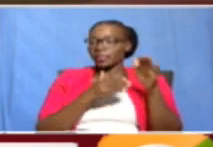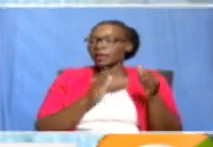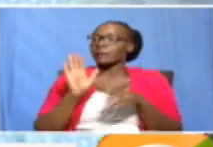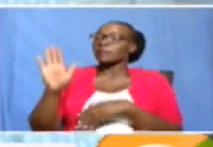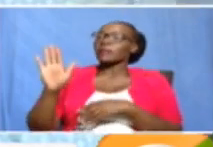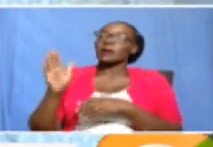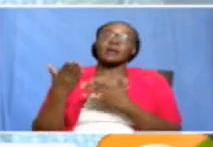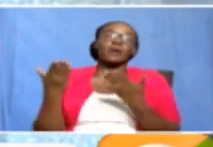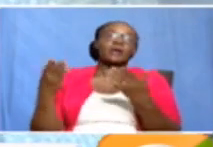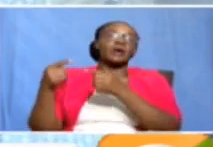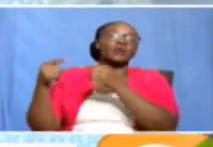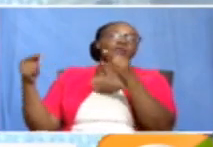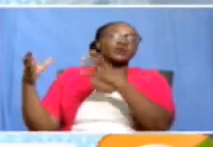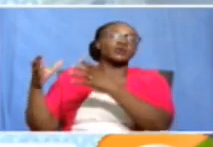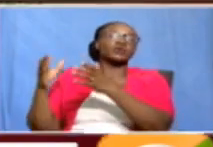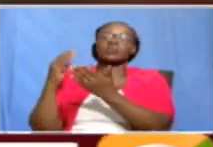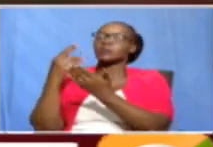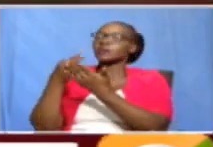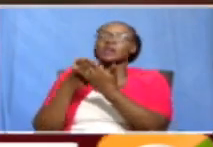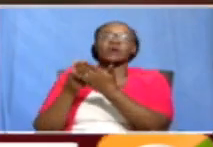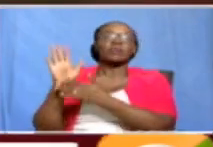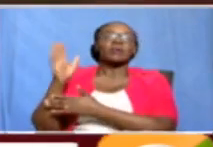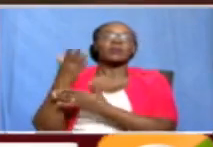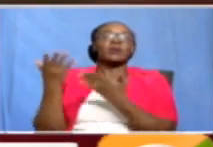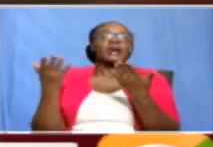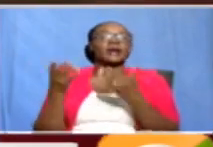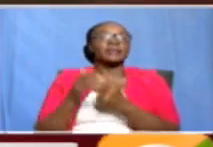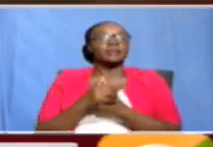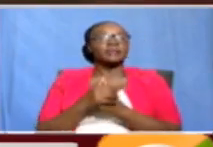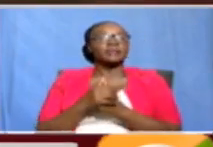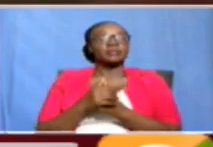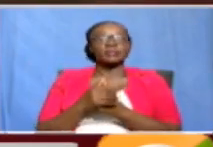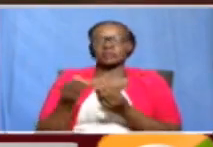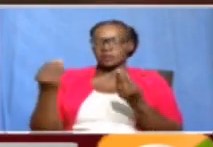watueleze. Wawache fitina. Na hawawezi kunitisha.